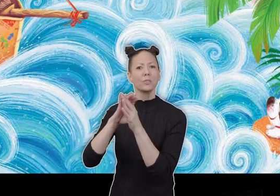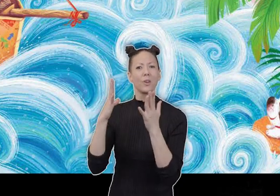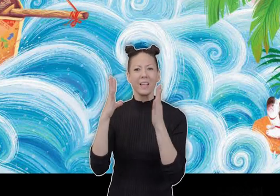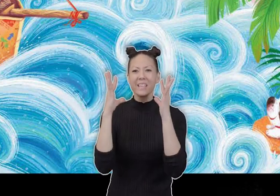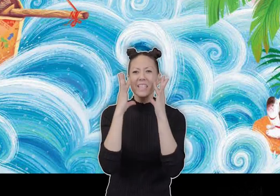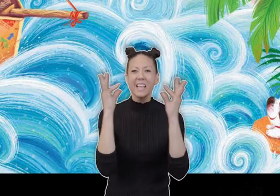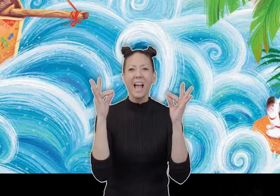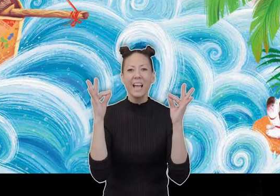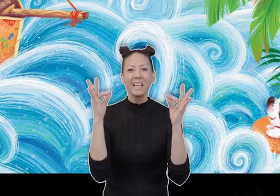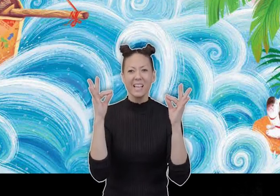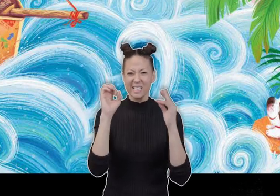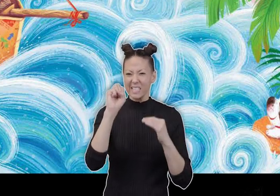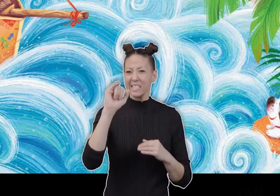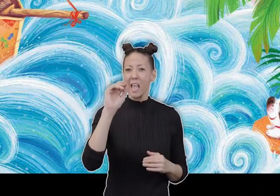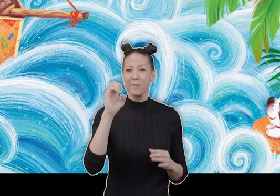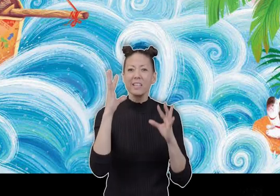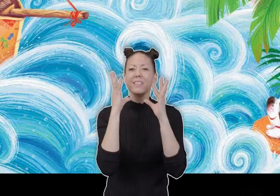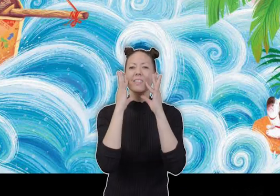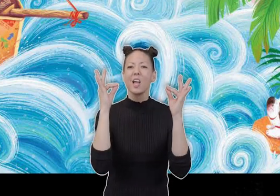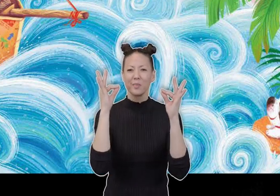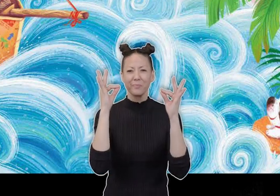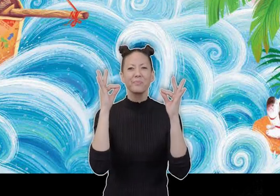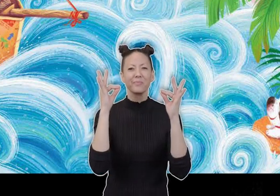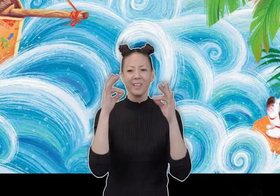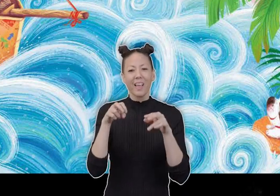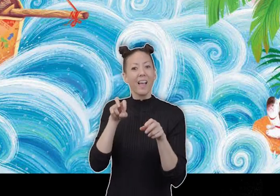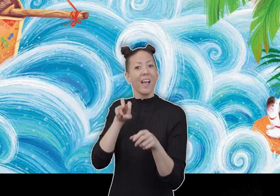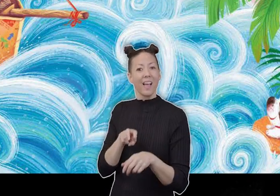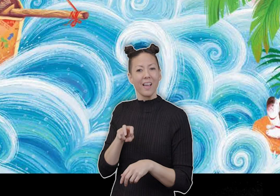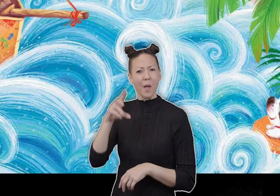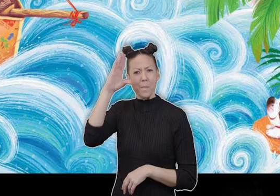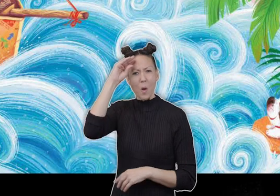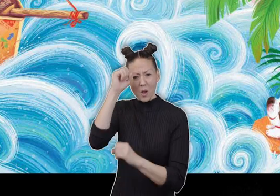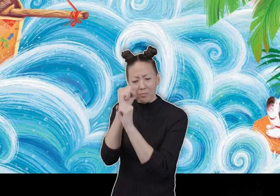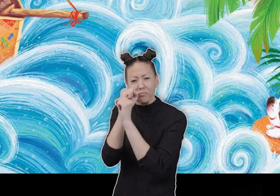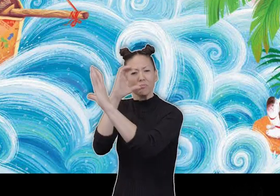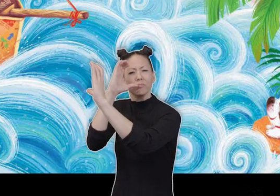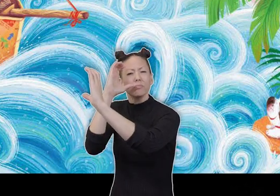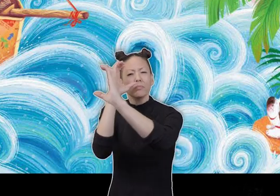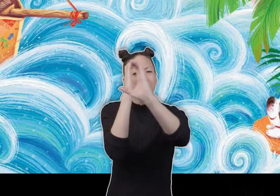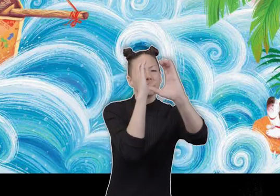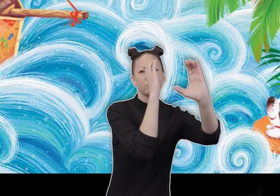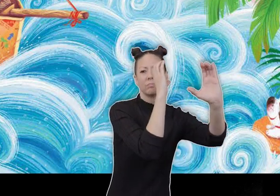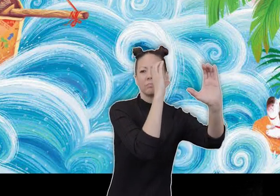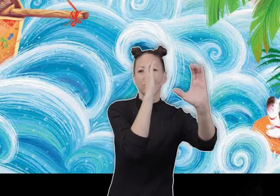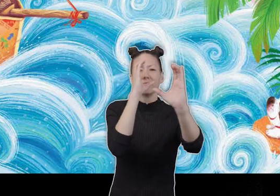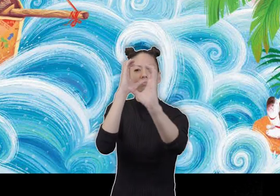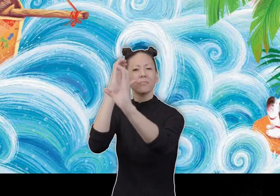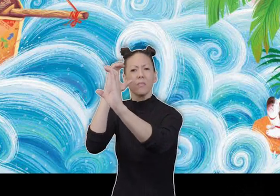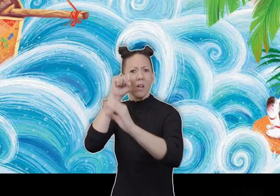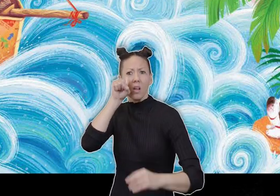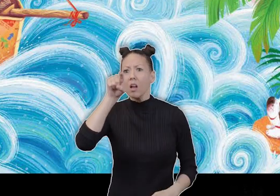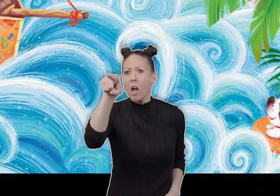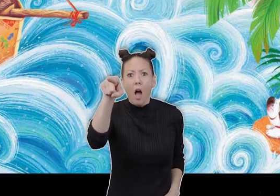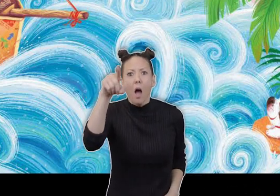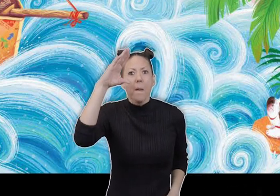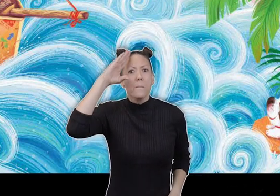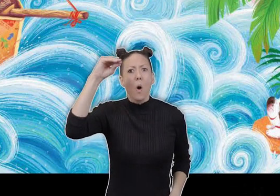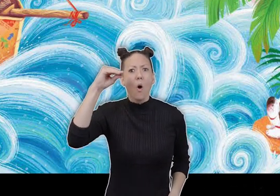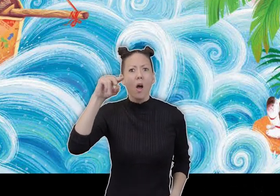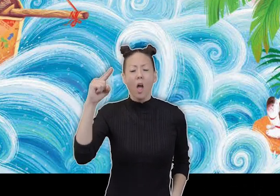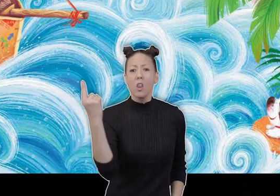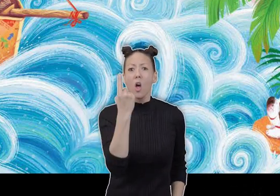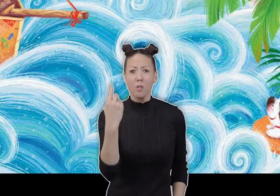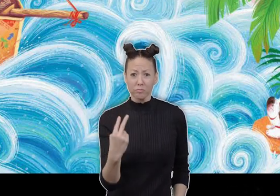flag, with a picture of a cat and a Siamese cat sits beside him as the boy looks through a telescope. He spies